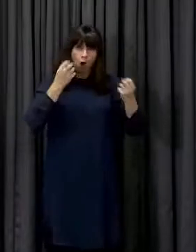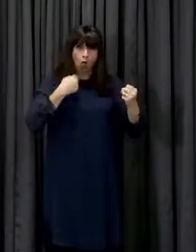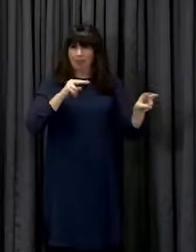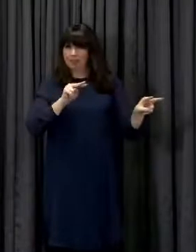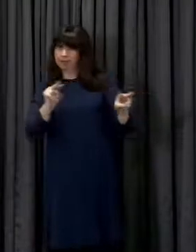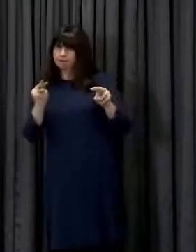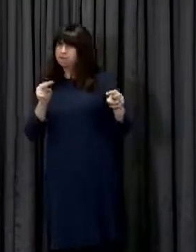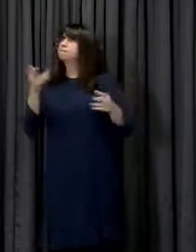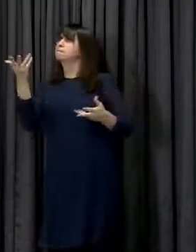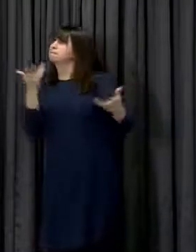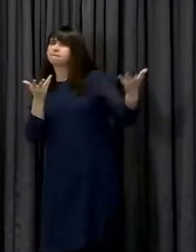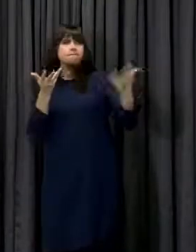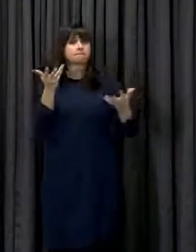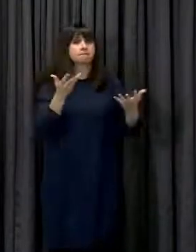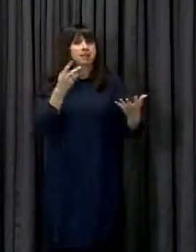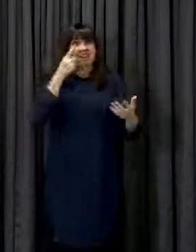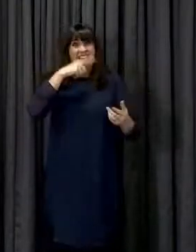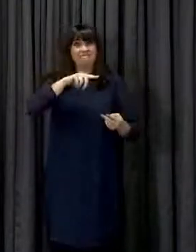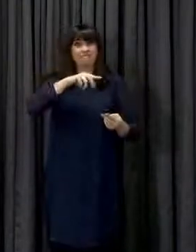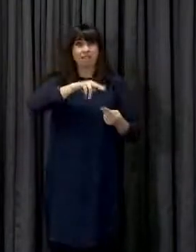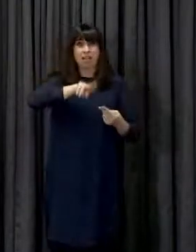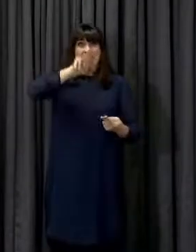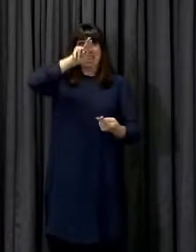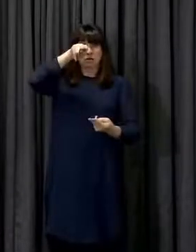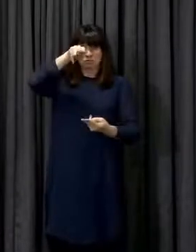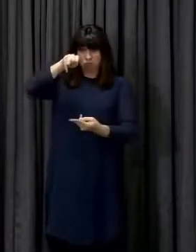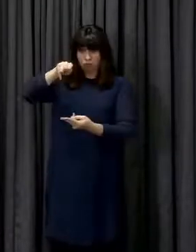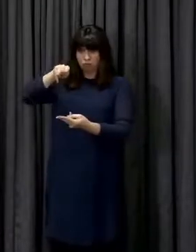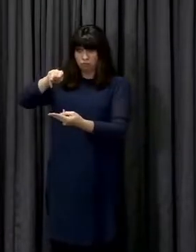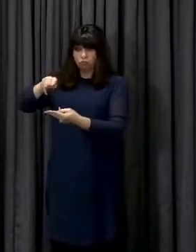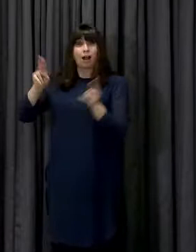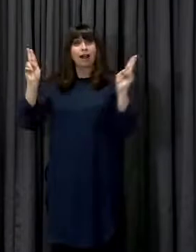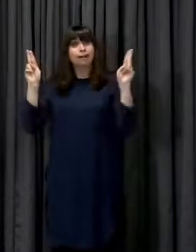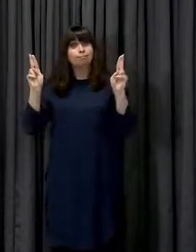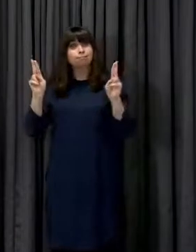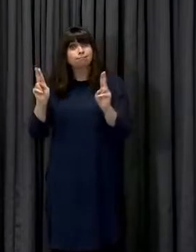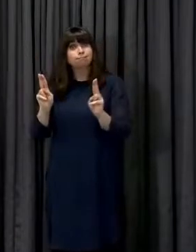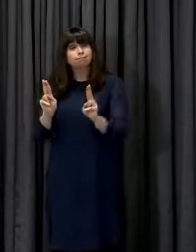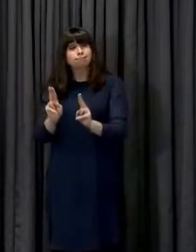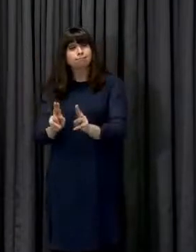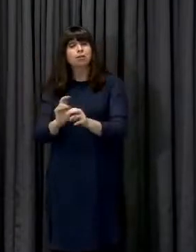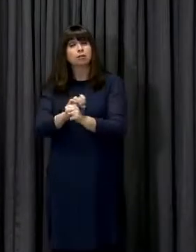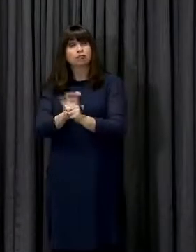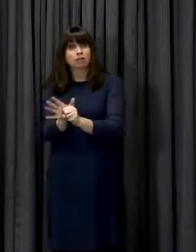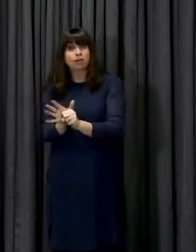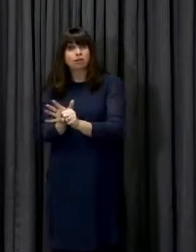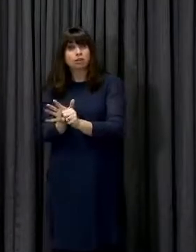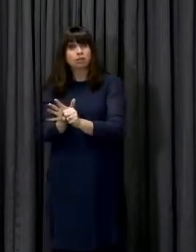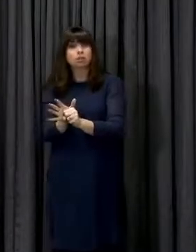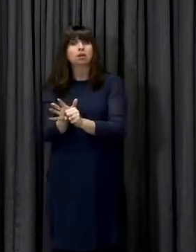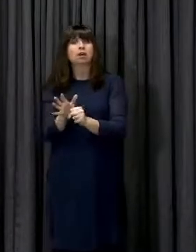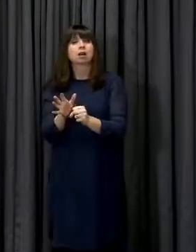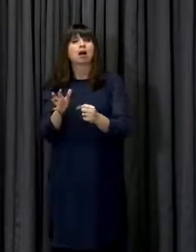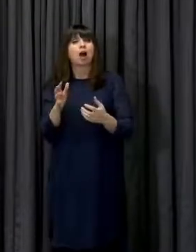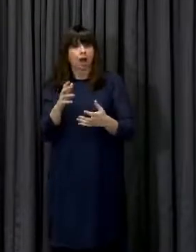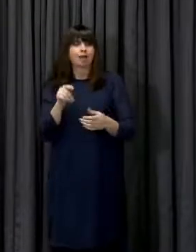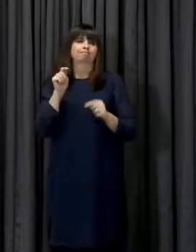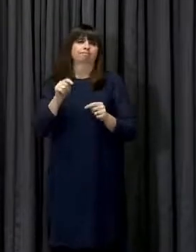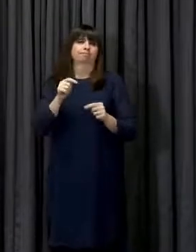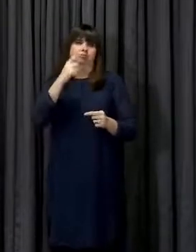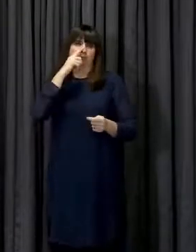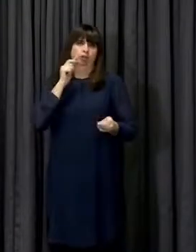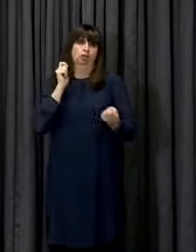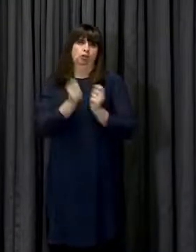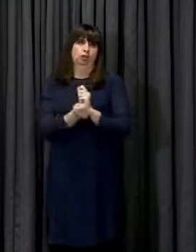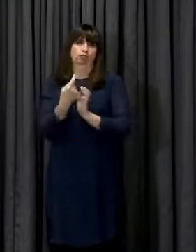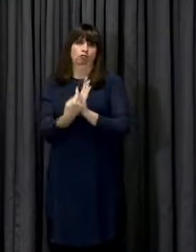we see a sustained reduction in cases across Wales, a sustained reduction in harm, because ultimately this